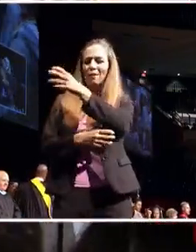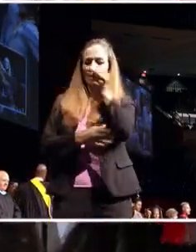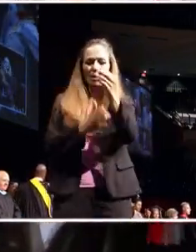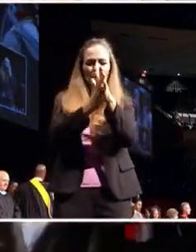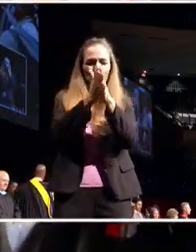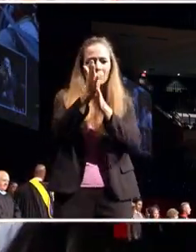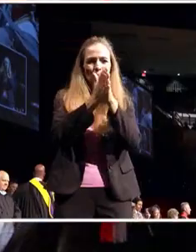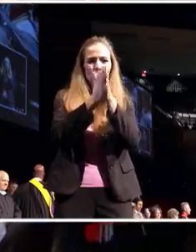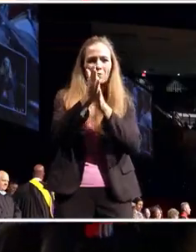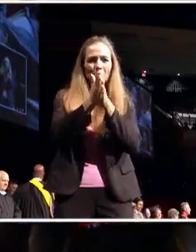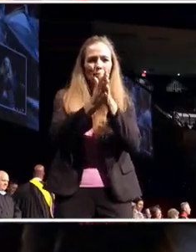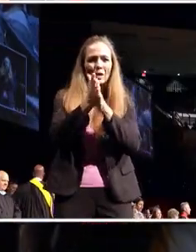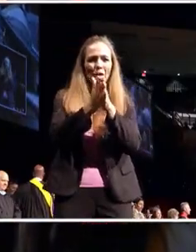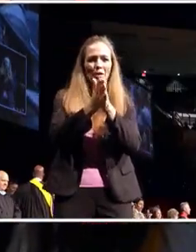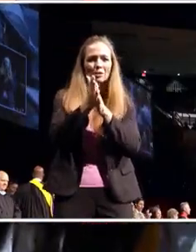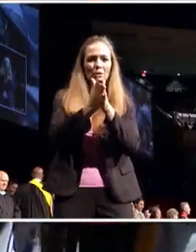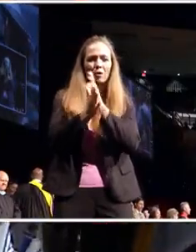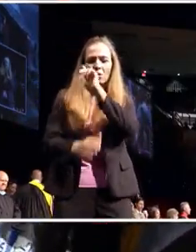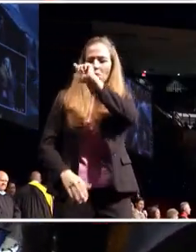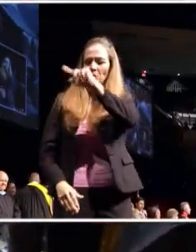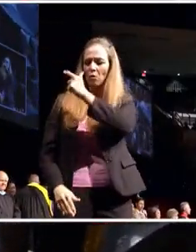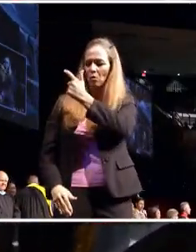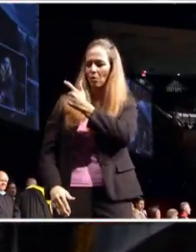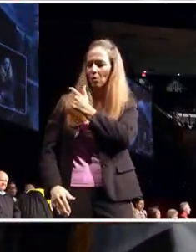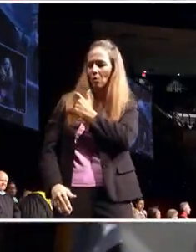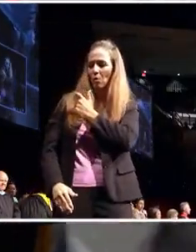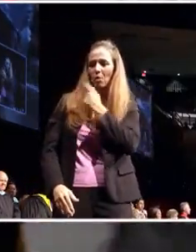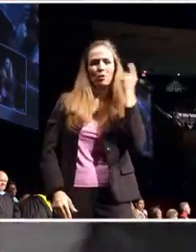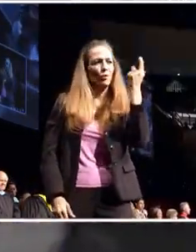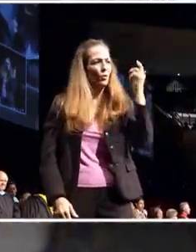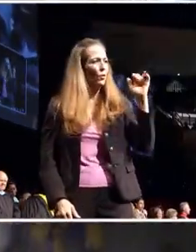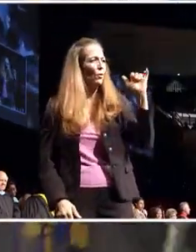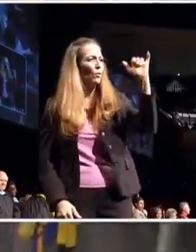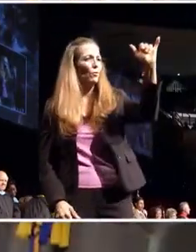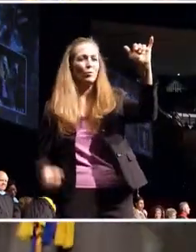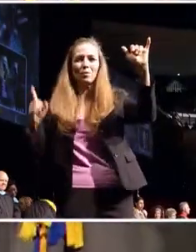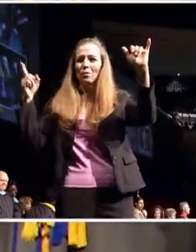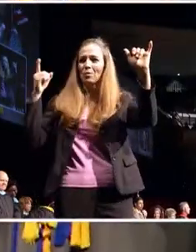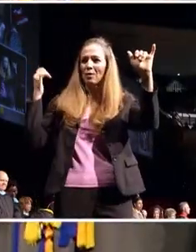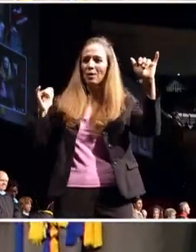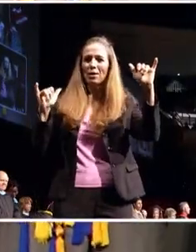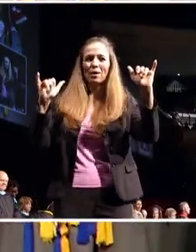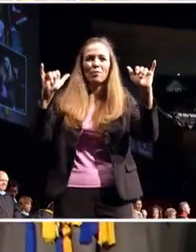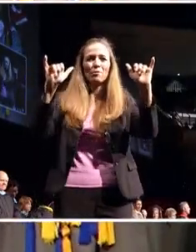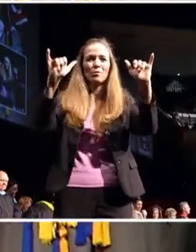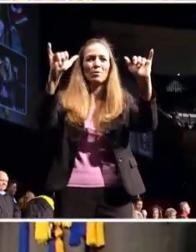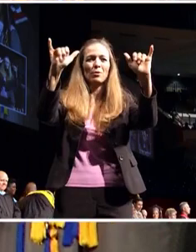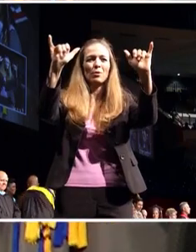Thank you.